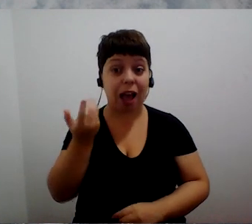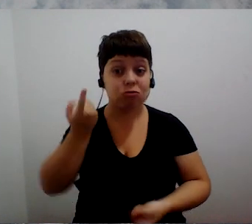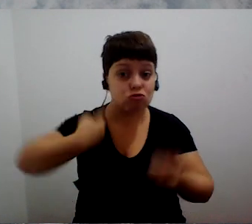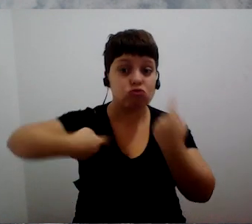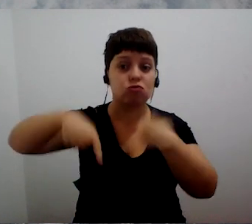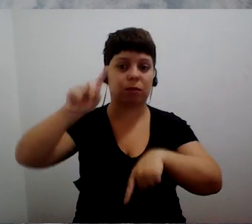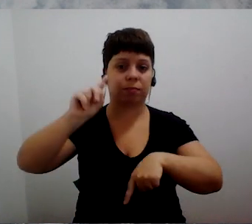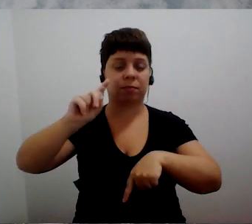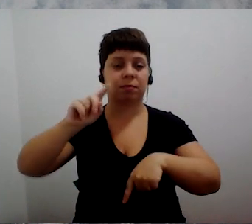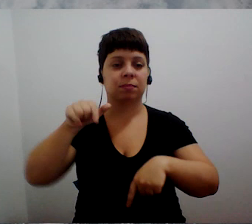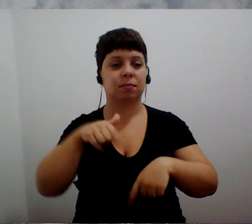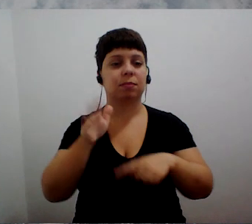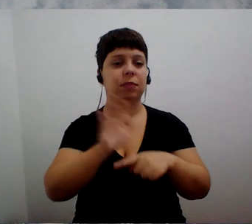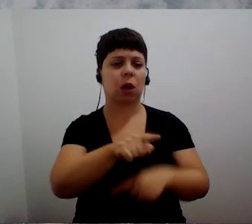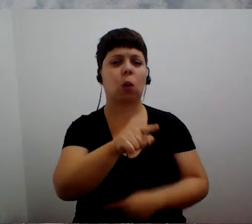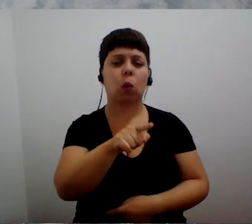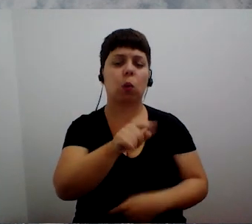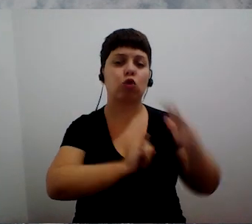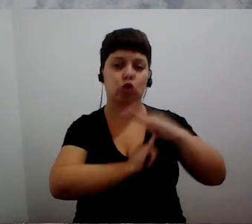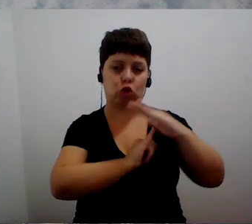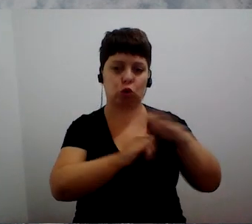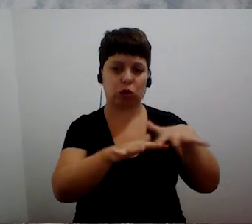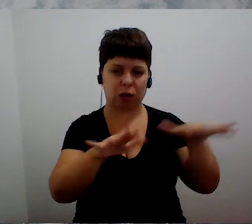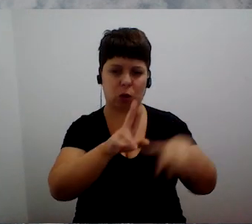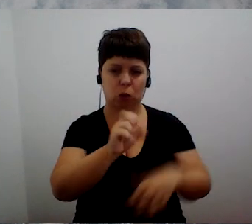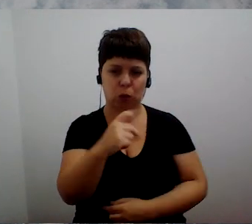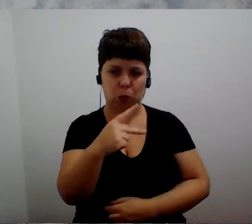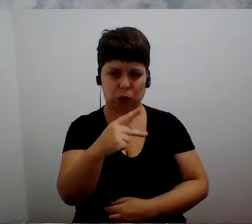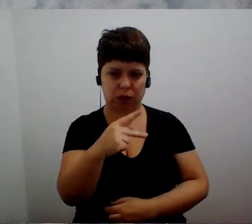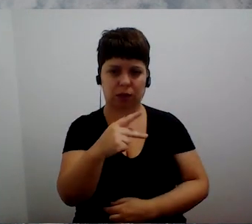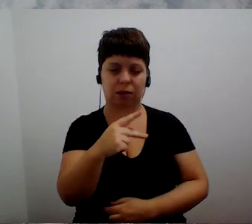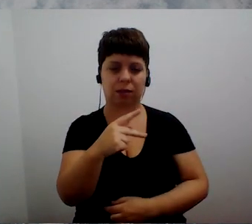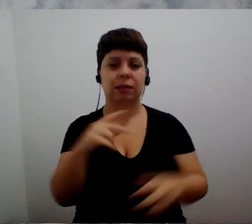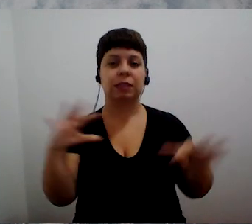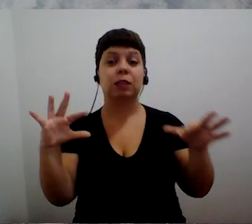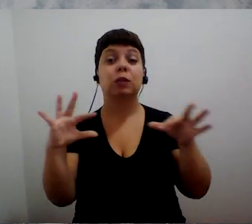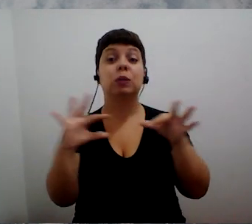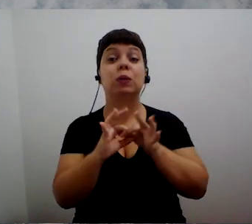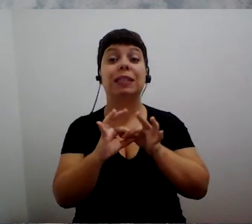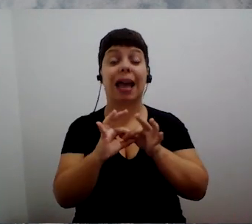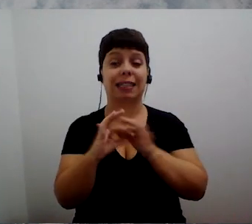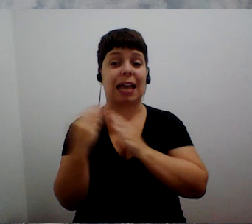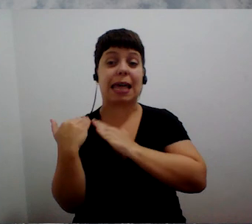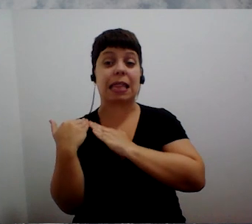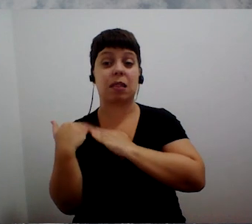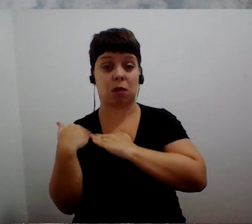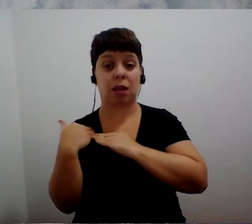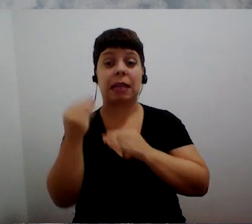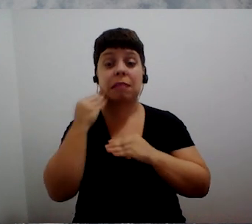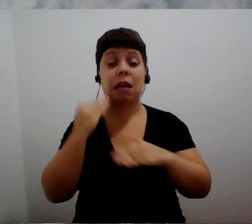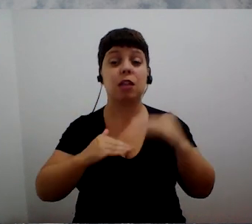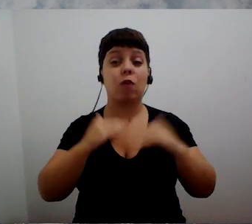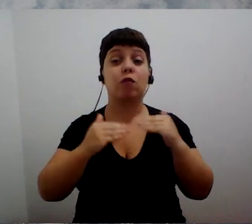prerequisite if we are to succeed. In Brazil, Norway supports the Oceanographic Institute of the University of São